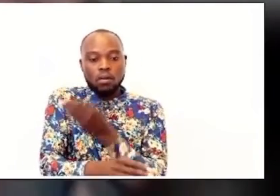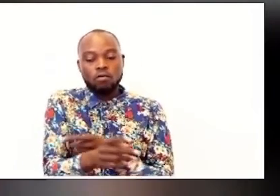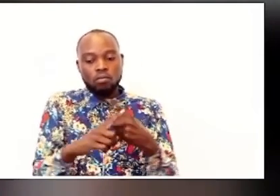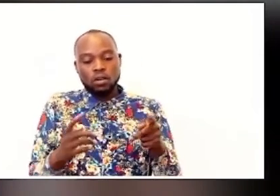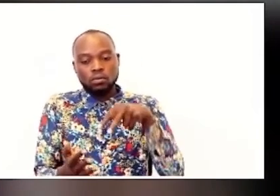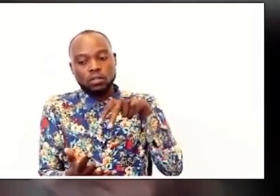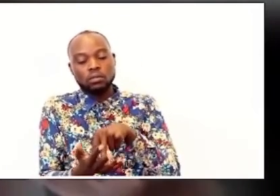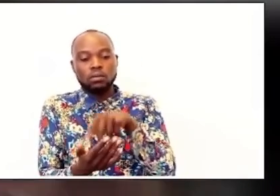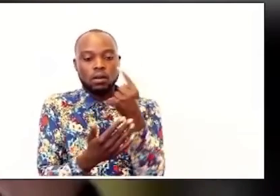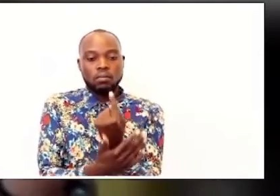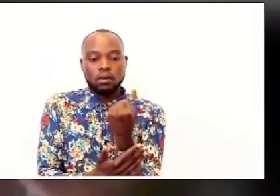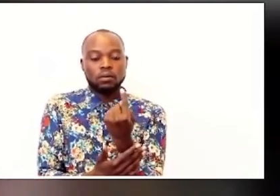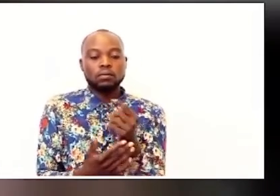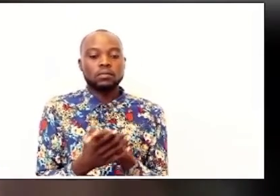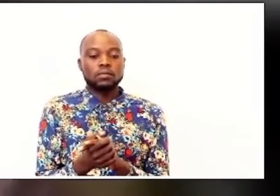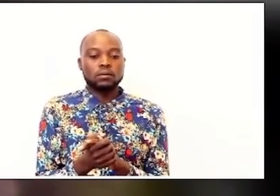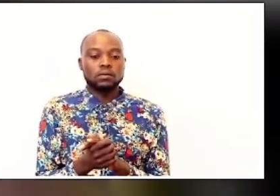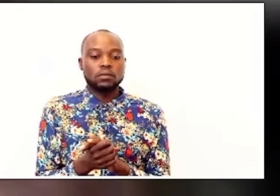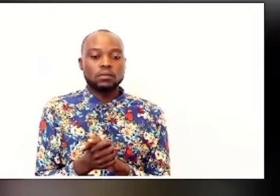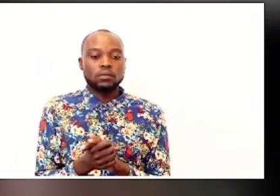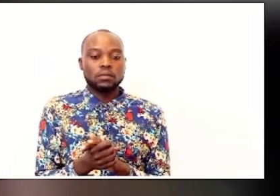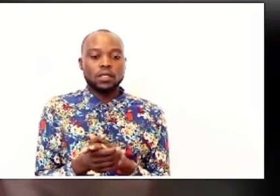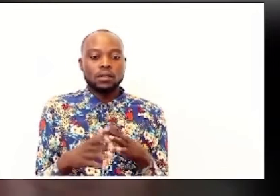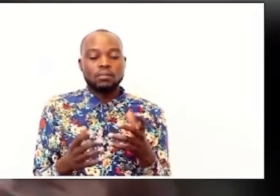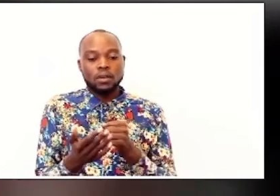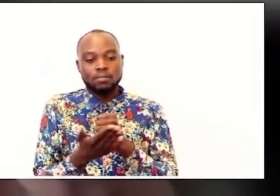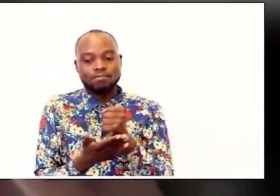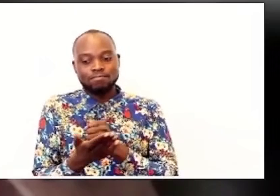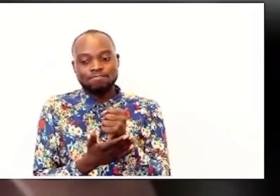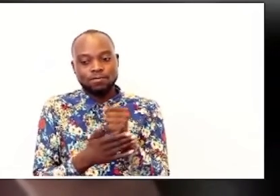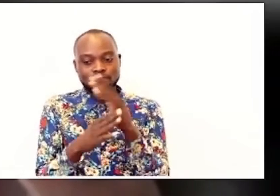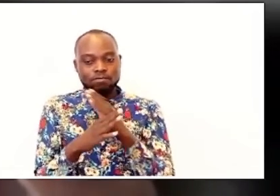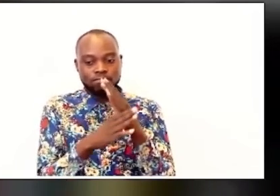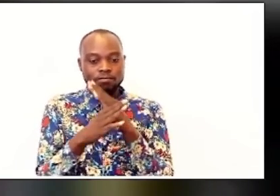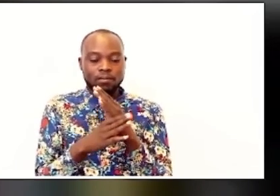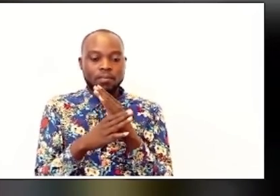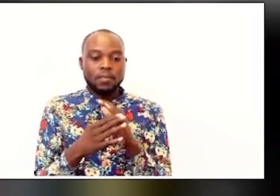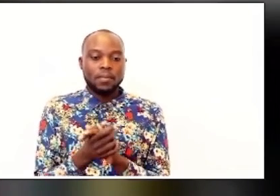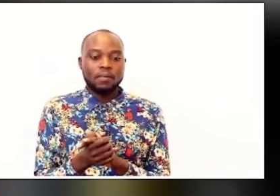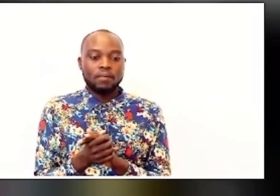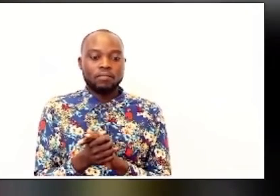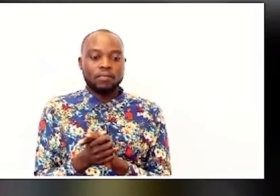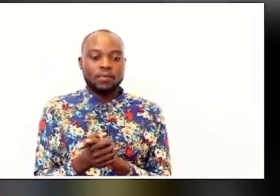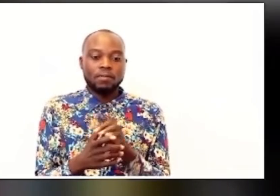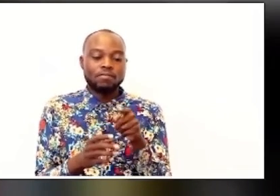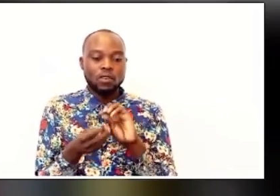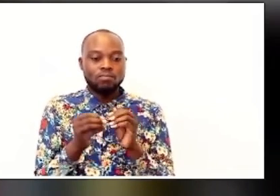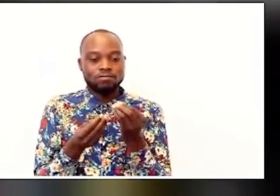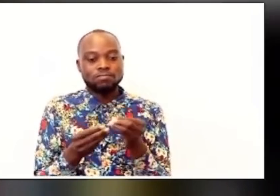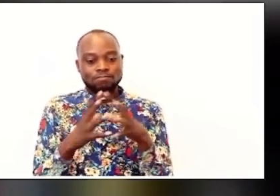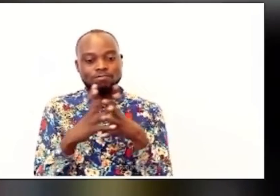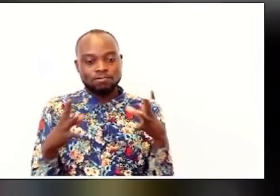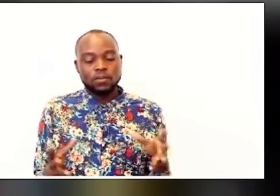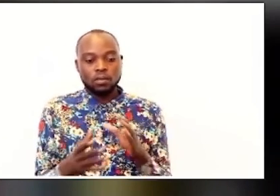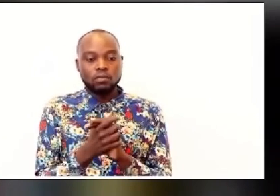lead in the revolution that is going to help secure our safety and prosperity in the planet. This is not going to be done by environmentalists alone. It's not